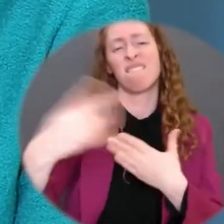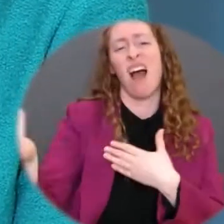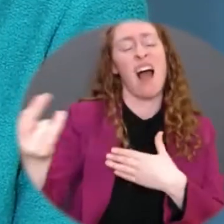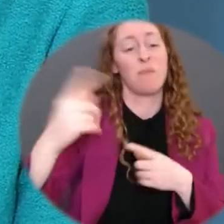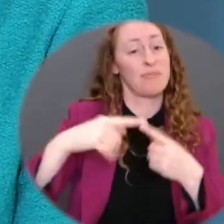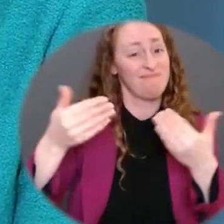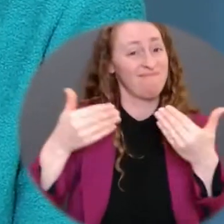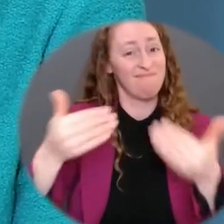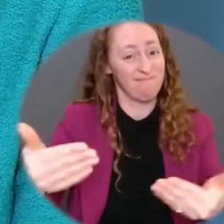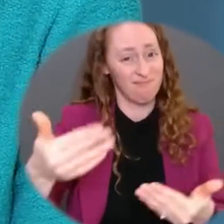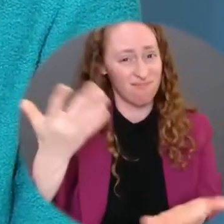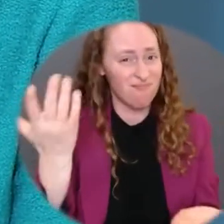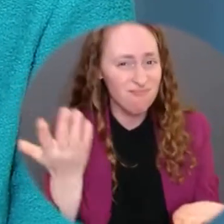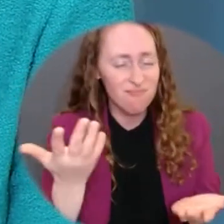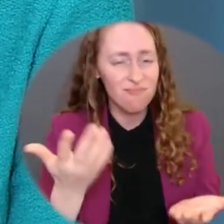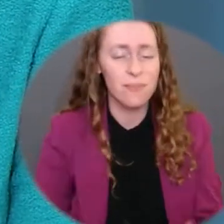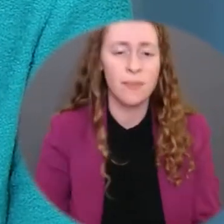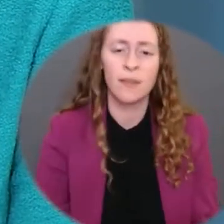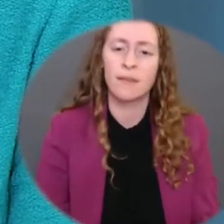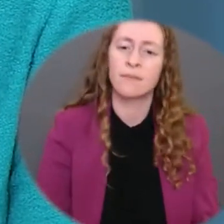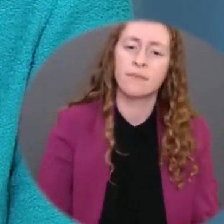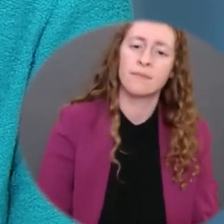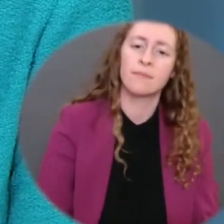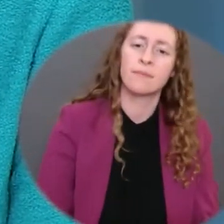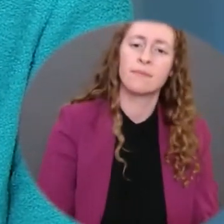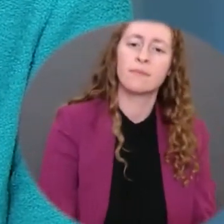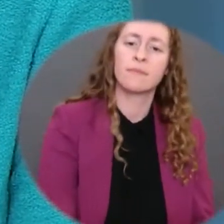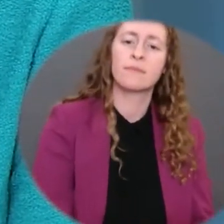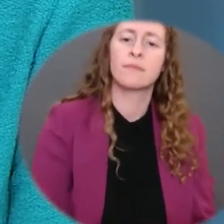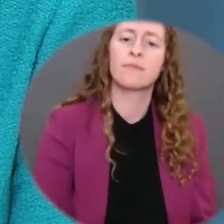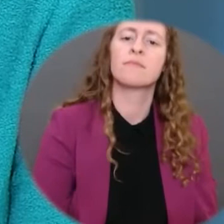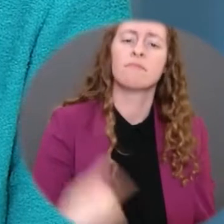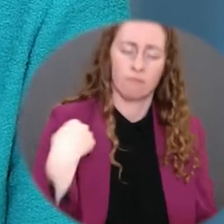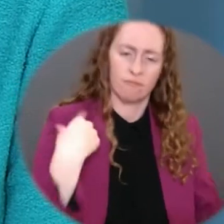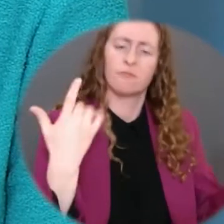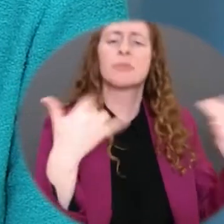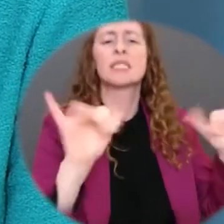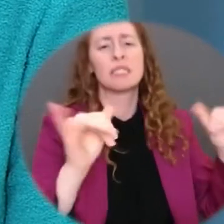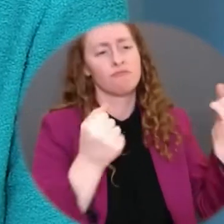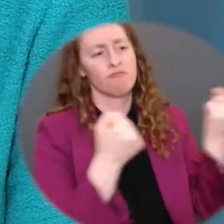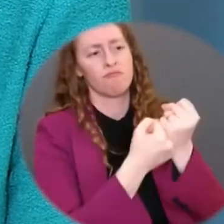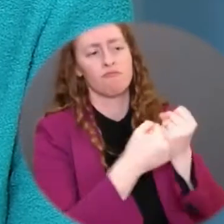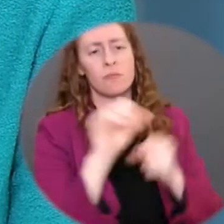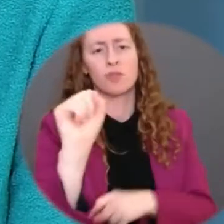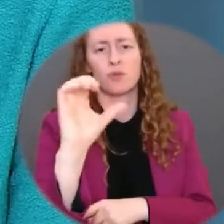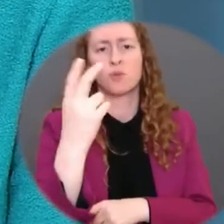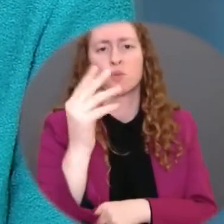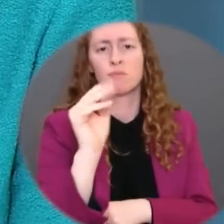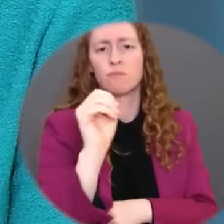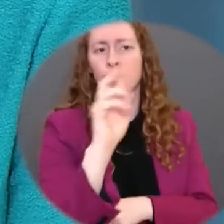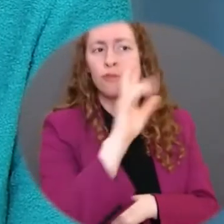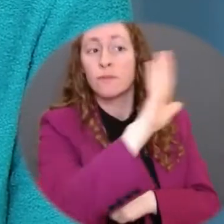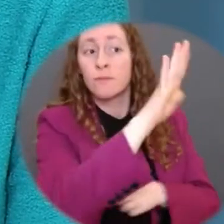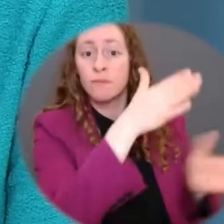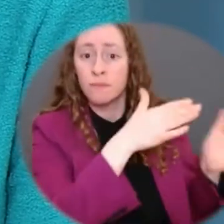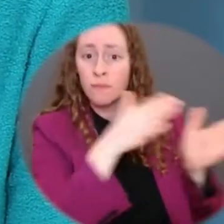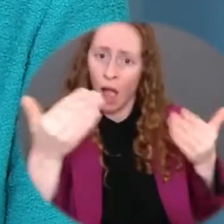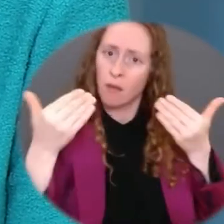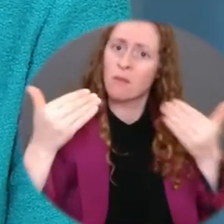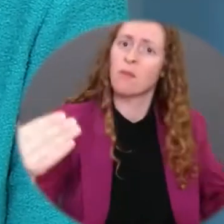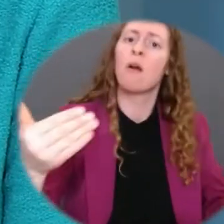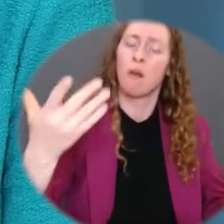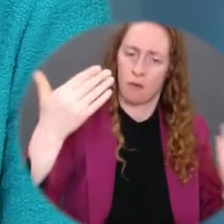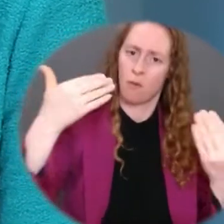to get people on the record on this, on a codifying Roe. And that's something the president would be happy to sign into